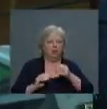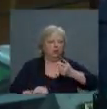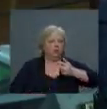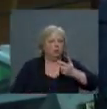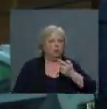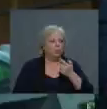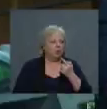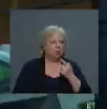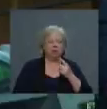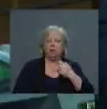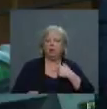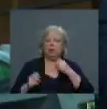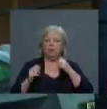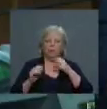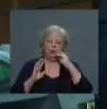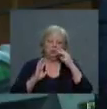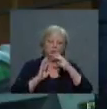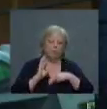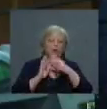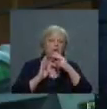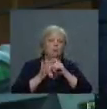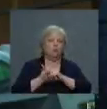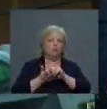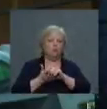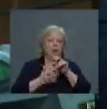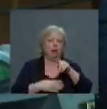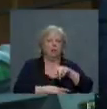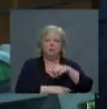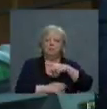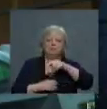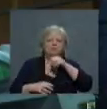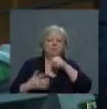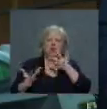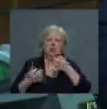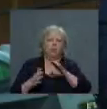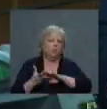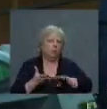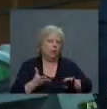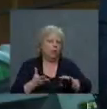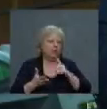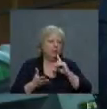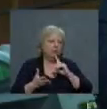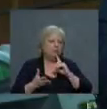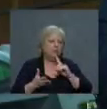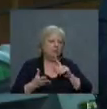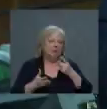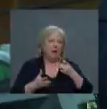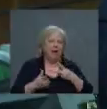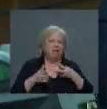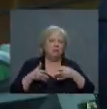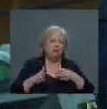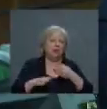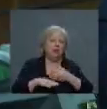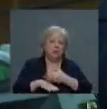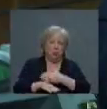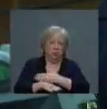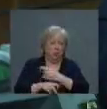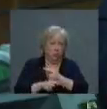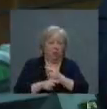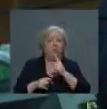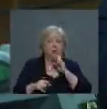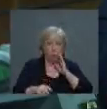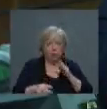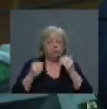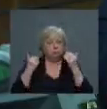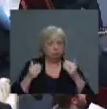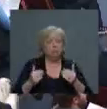just quickly read through the write-up. They're not asking for a waiver any half street improvements, are they? They're going to do the half street.